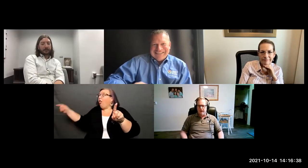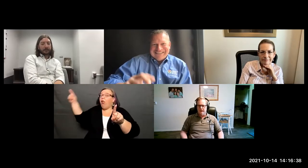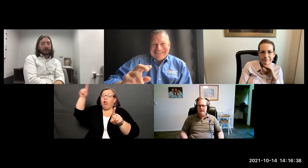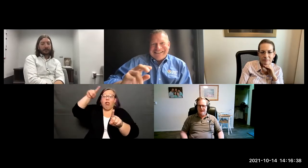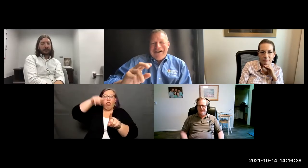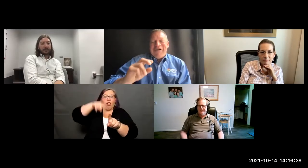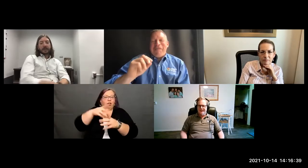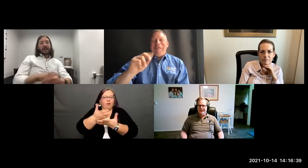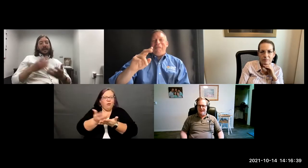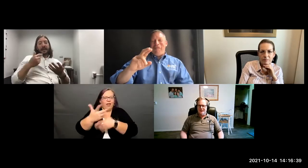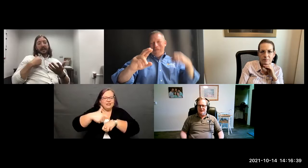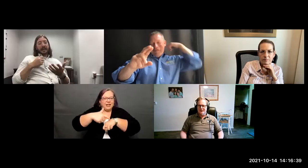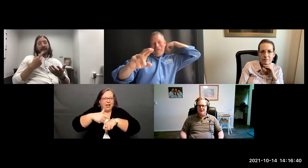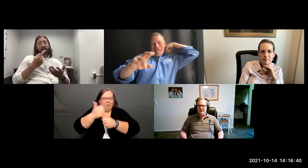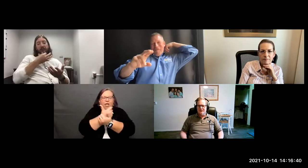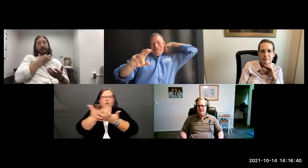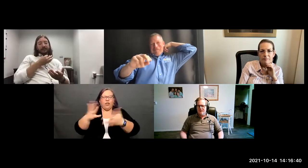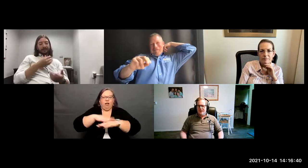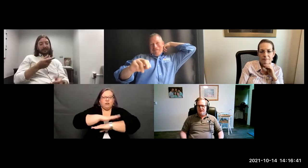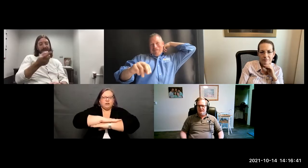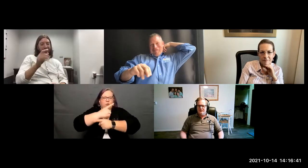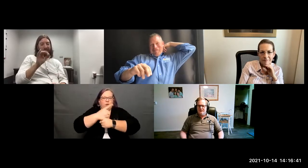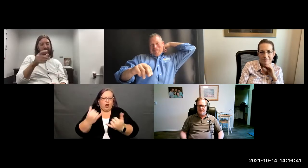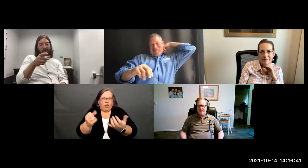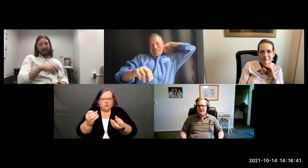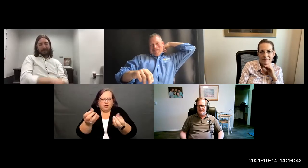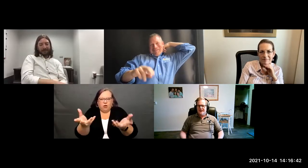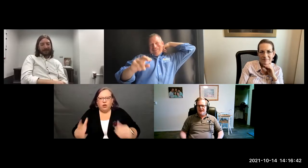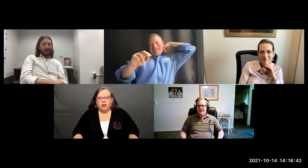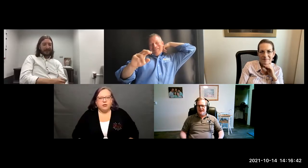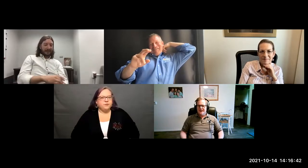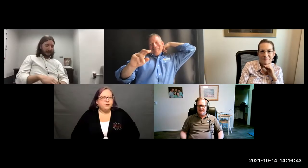right now. So.